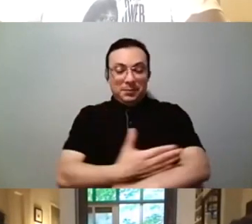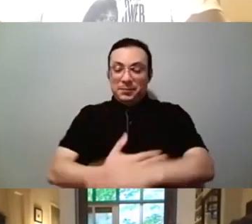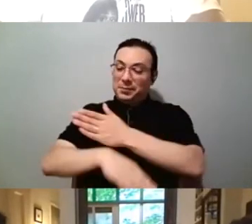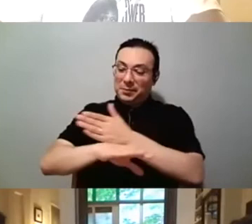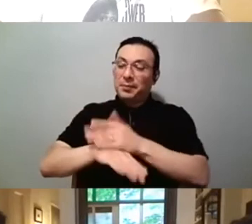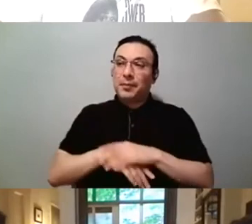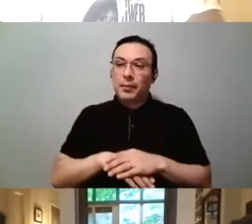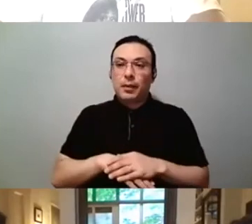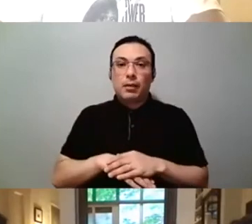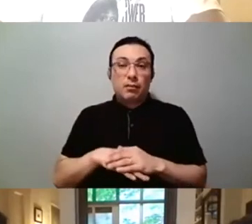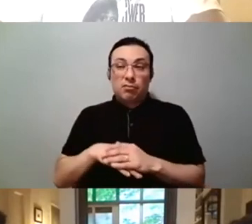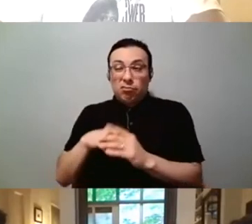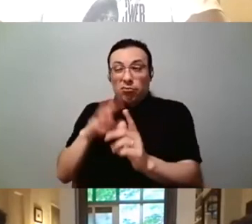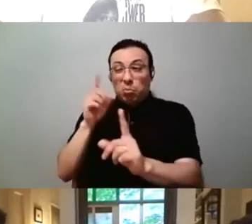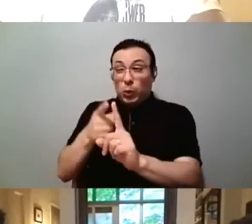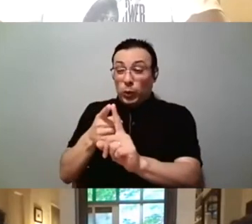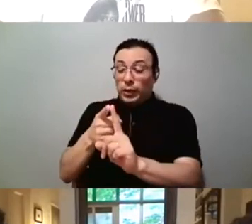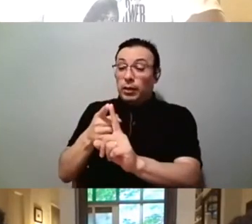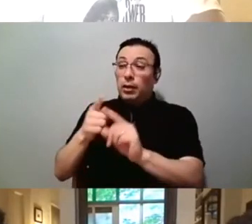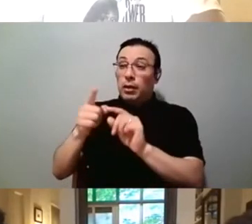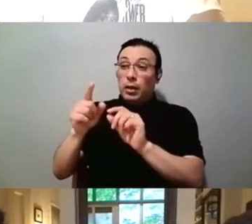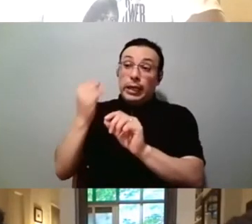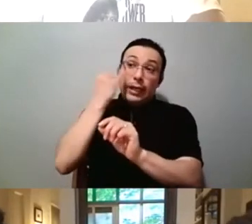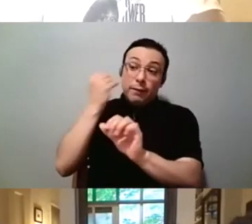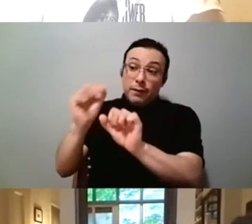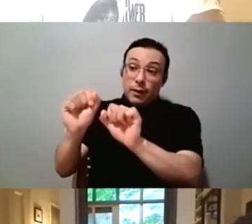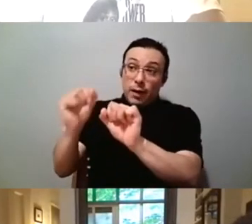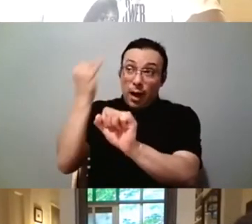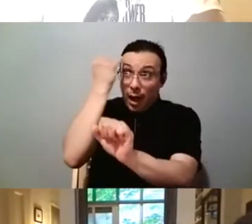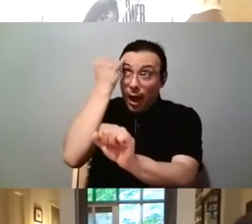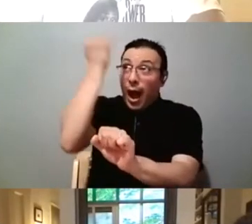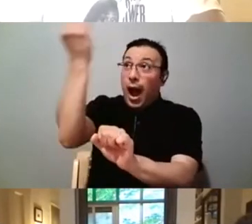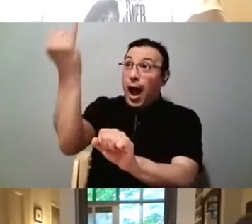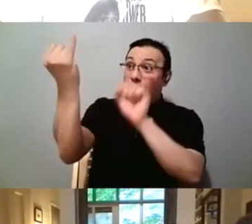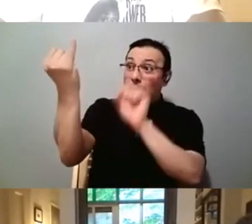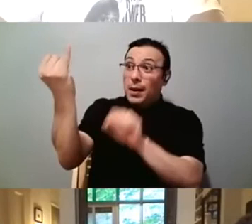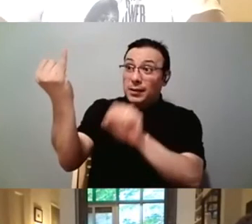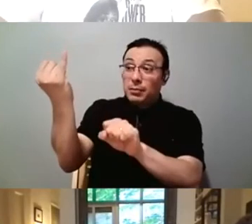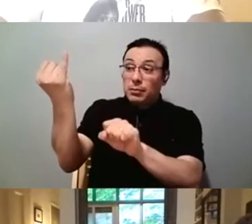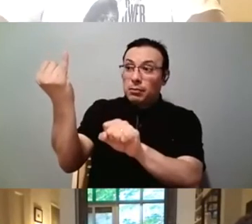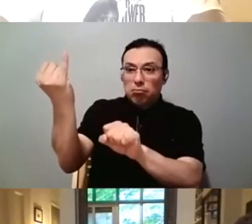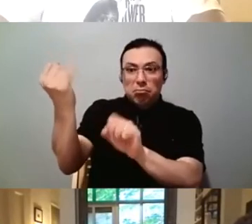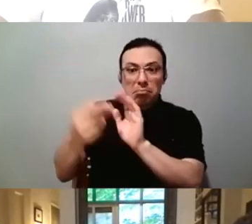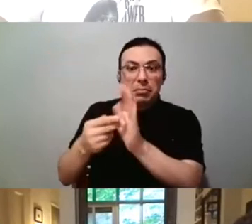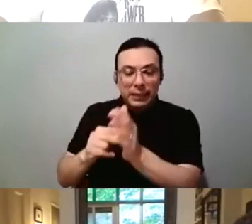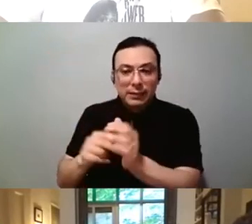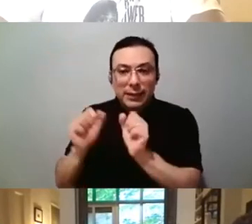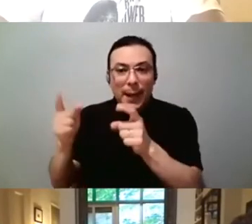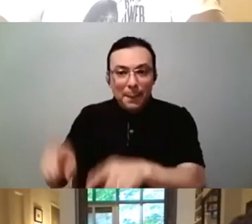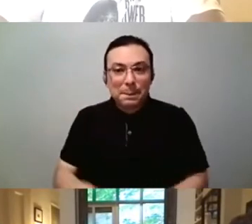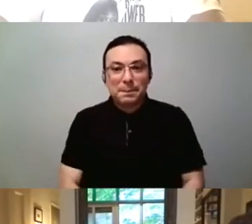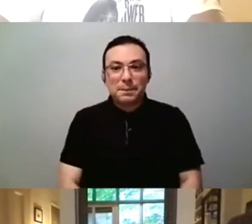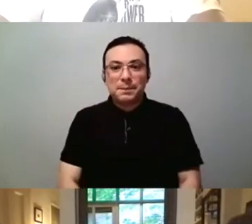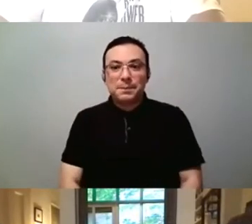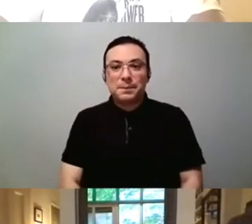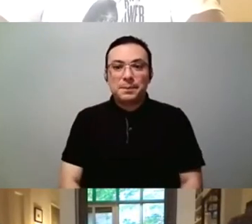it's possible so yeah speaking from this um idea